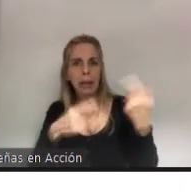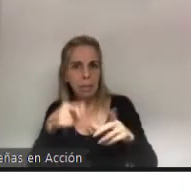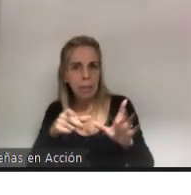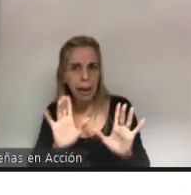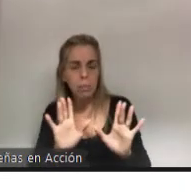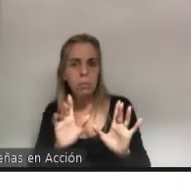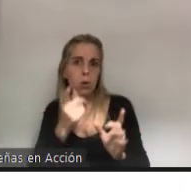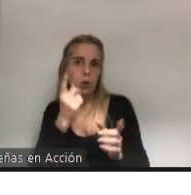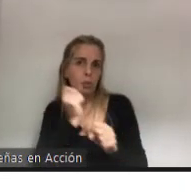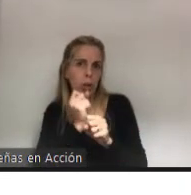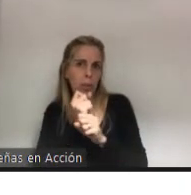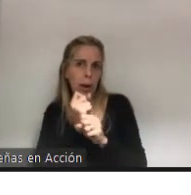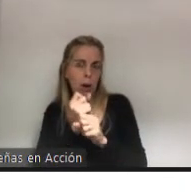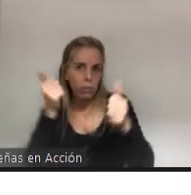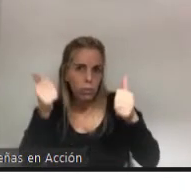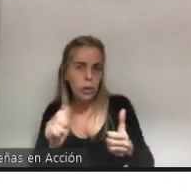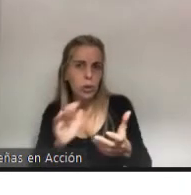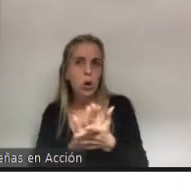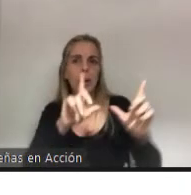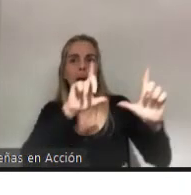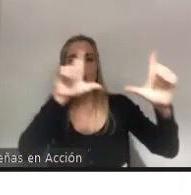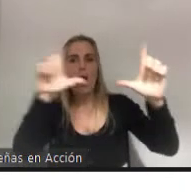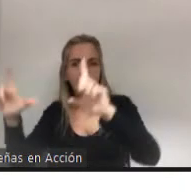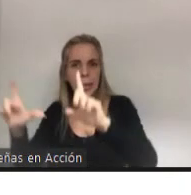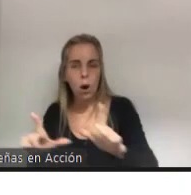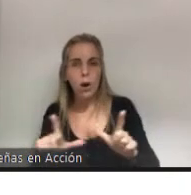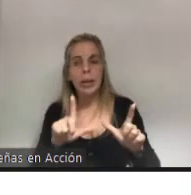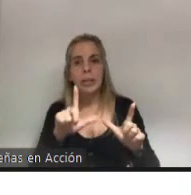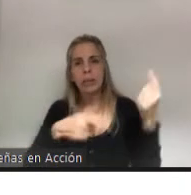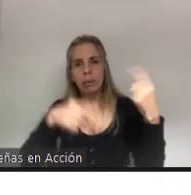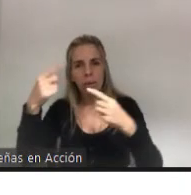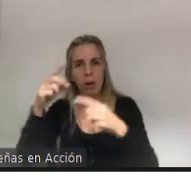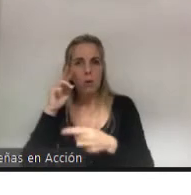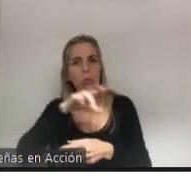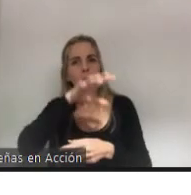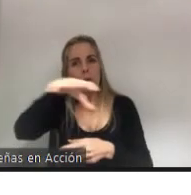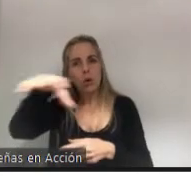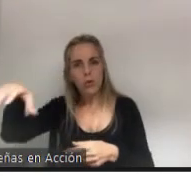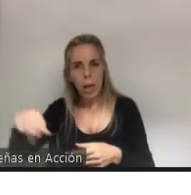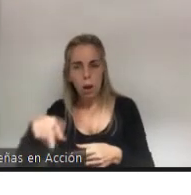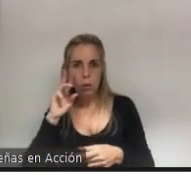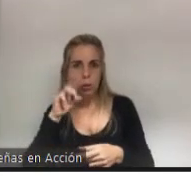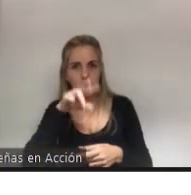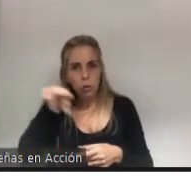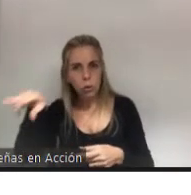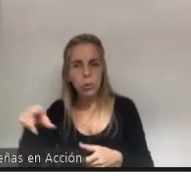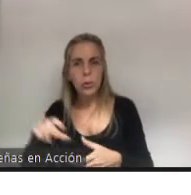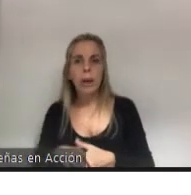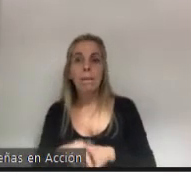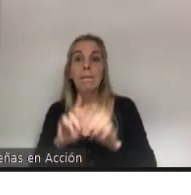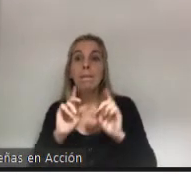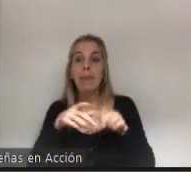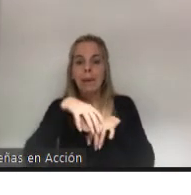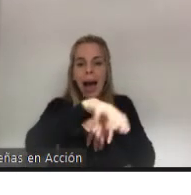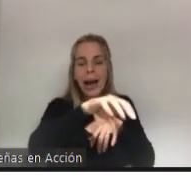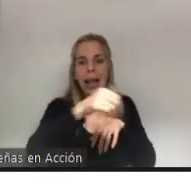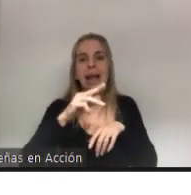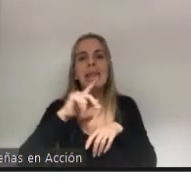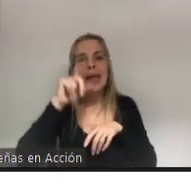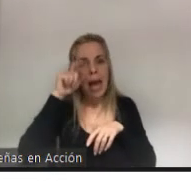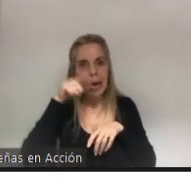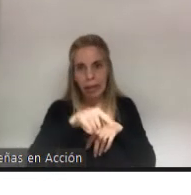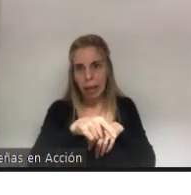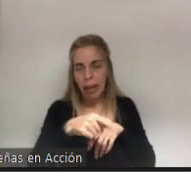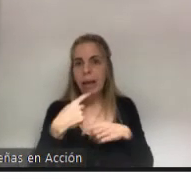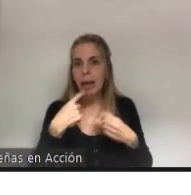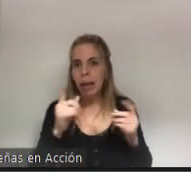did something very nice on top of their collections, MUM as well. And on the area